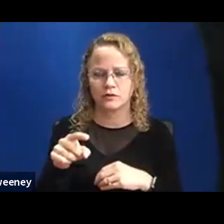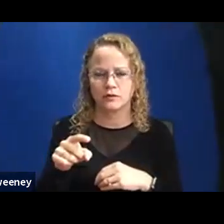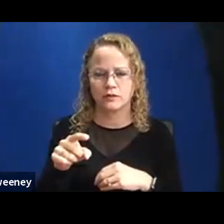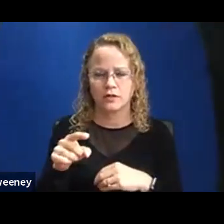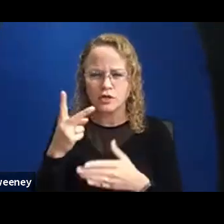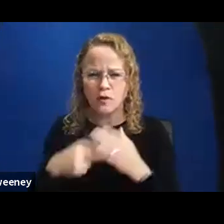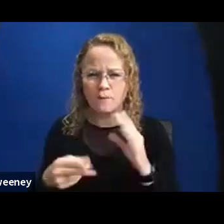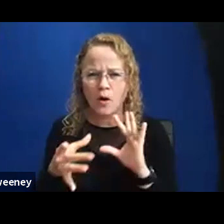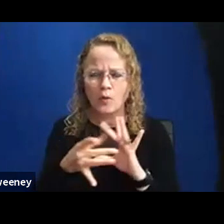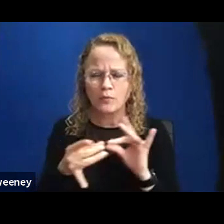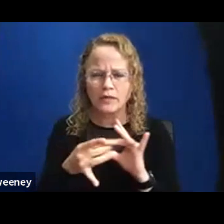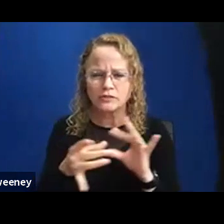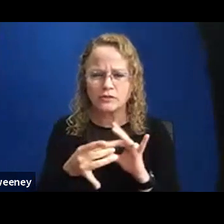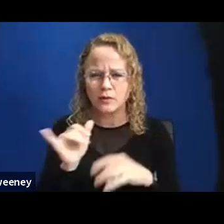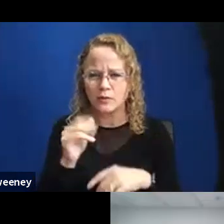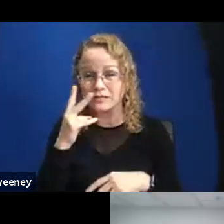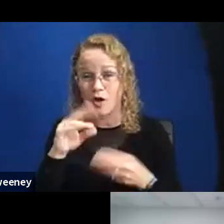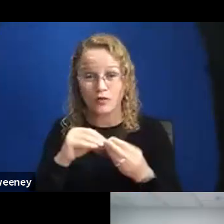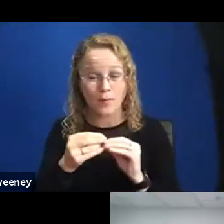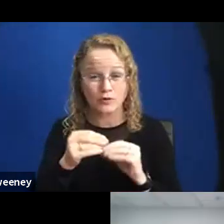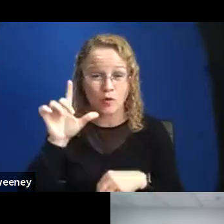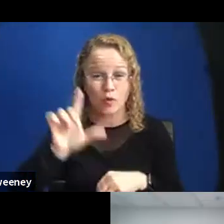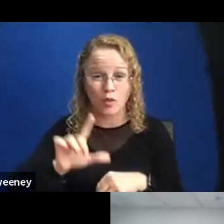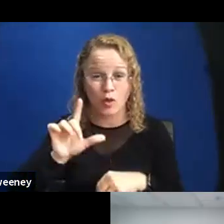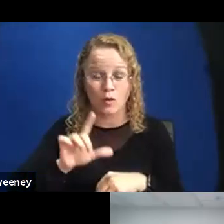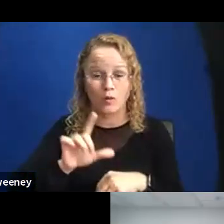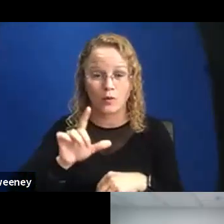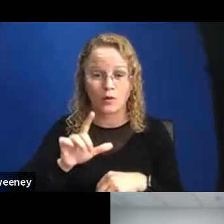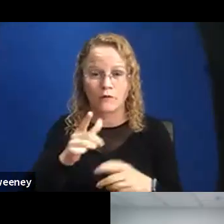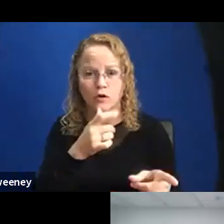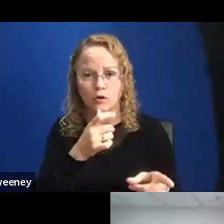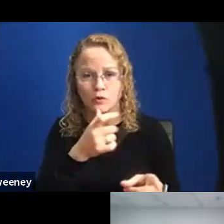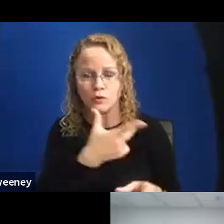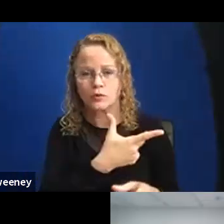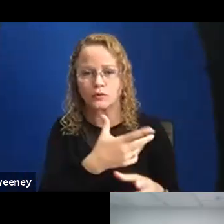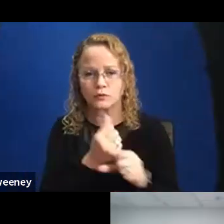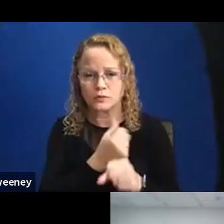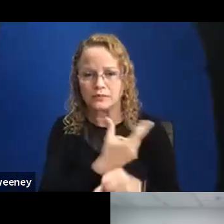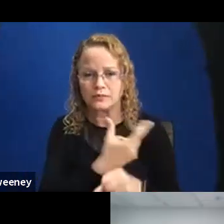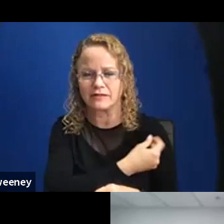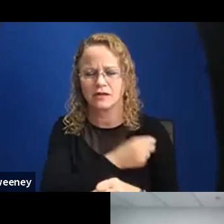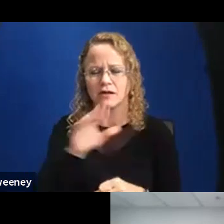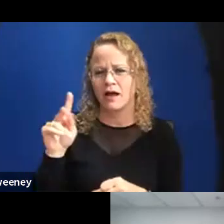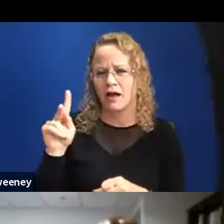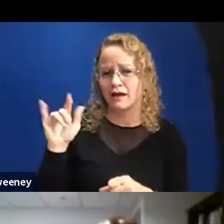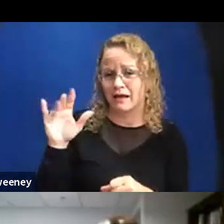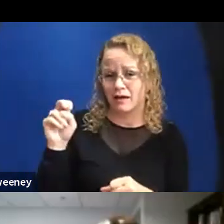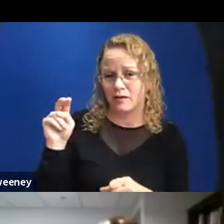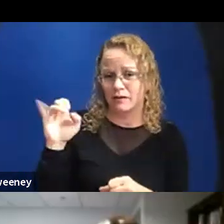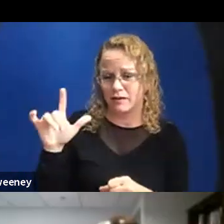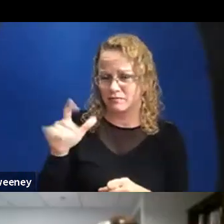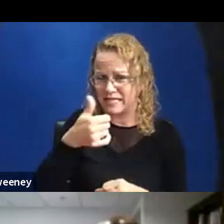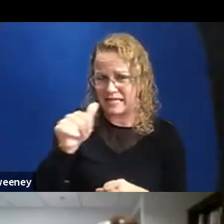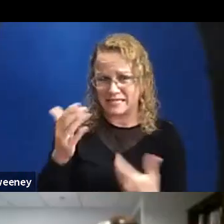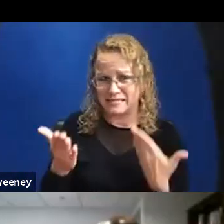both mentioned that, as we saw, the numbers are very, very low in terms of who's receiving the vaccine. So Kyle and Neil, are there any